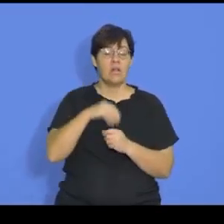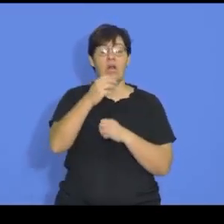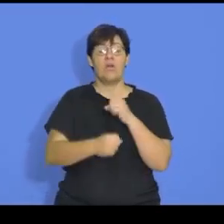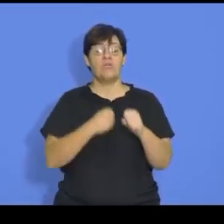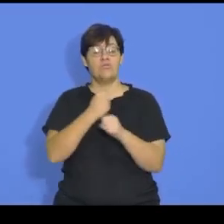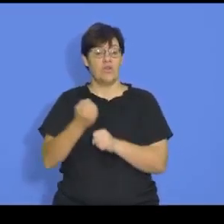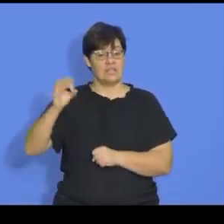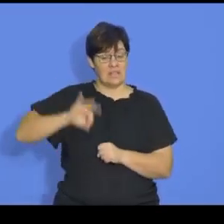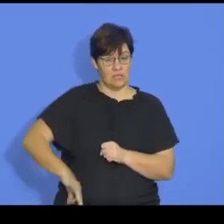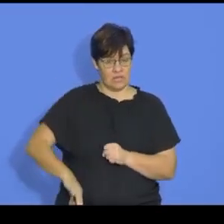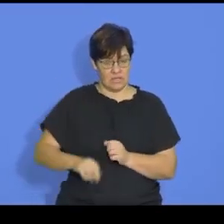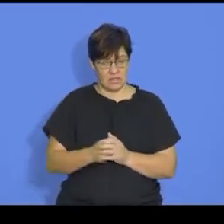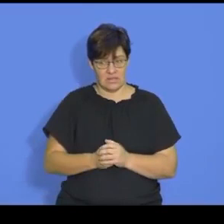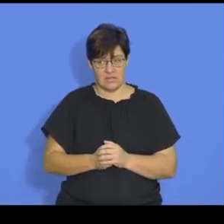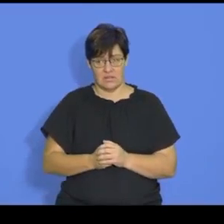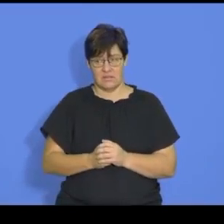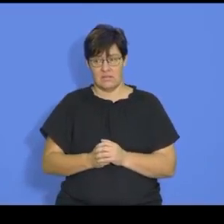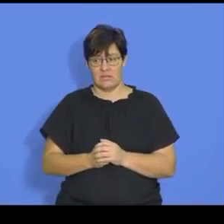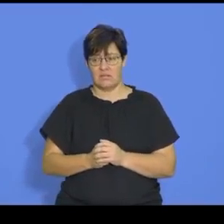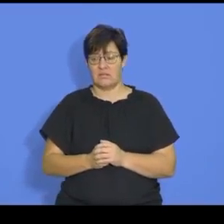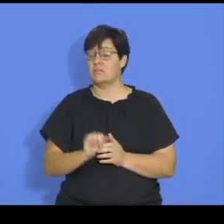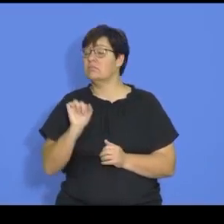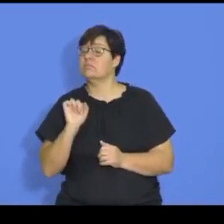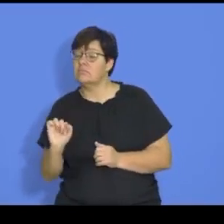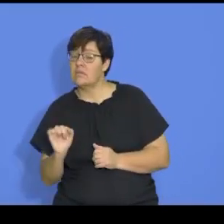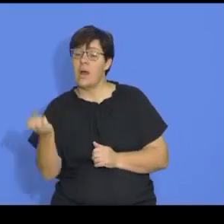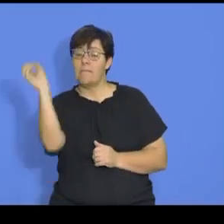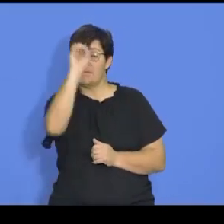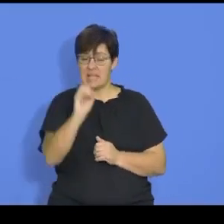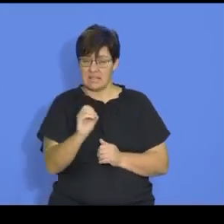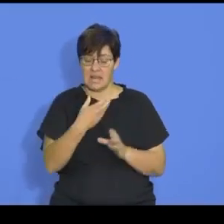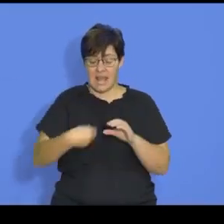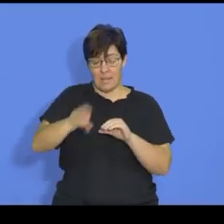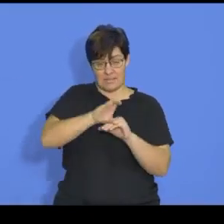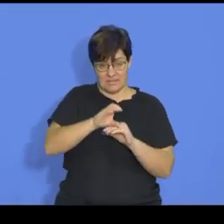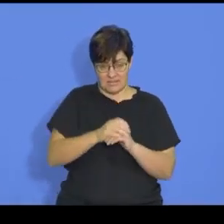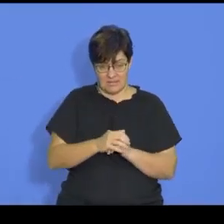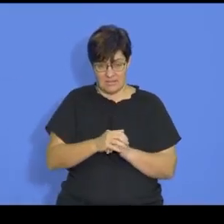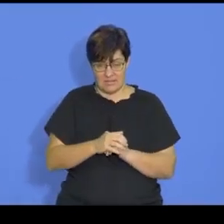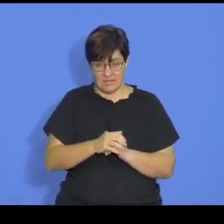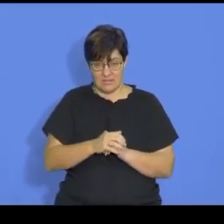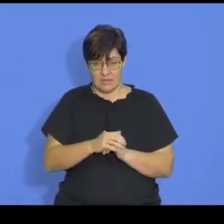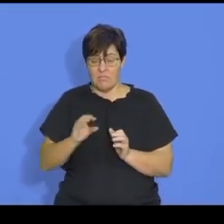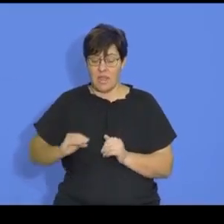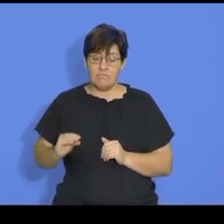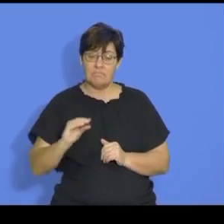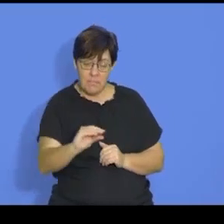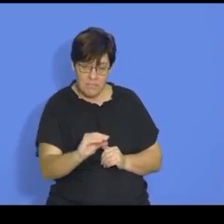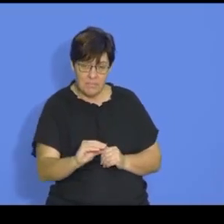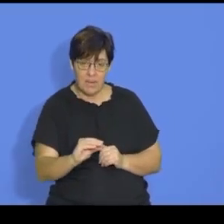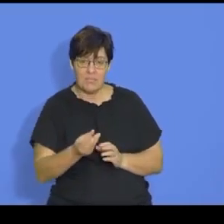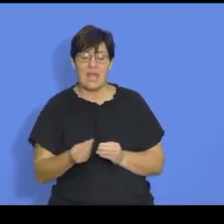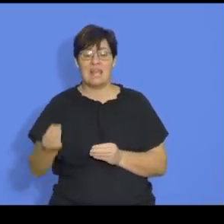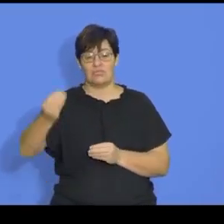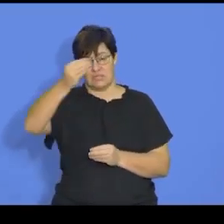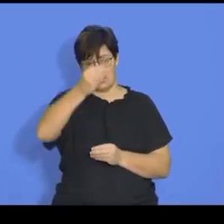the annual salary, right? The percentage earned on capital that is contributed. Here